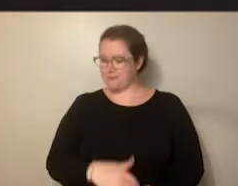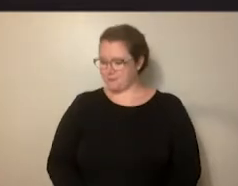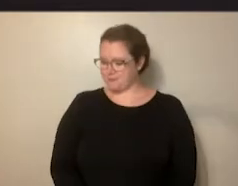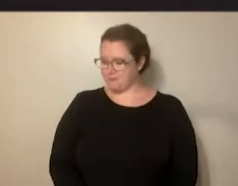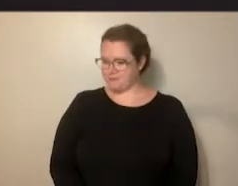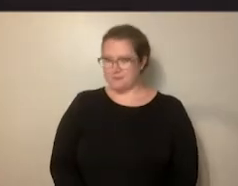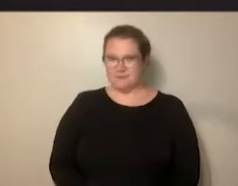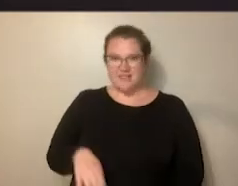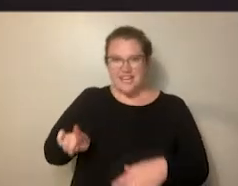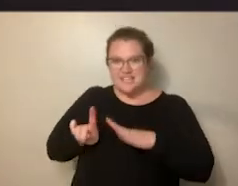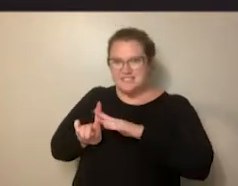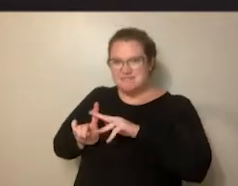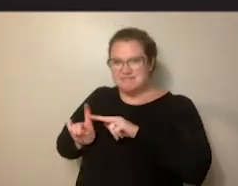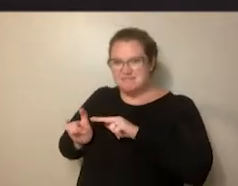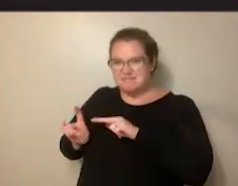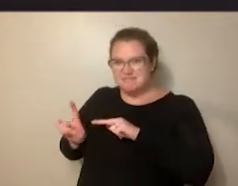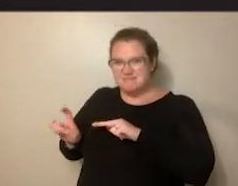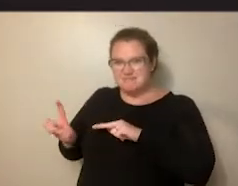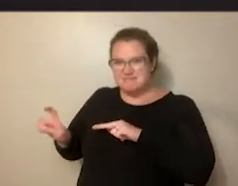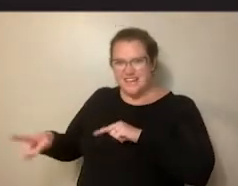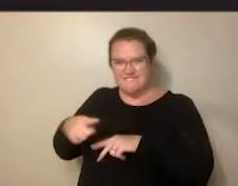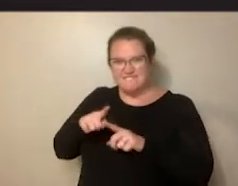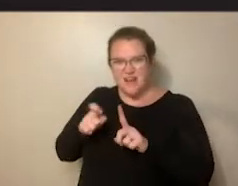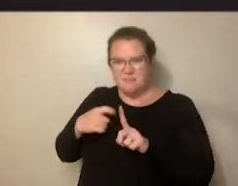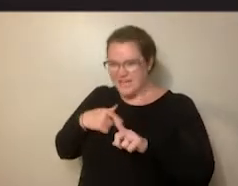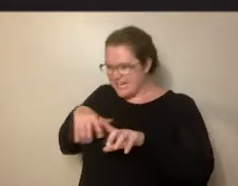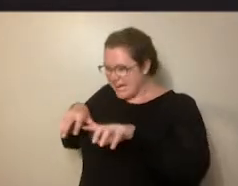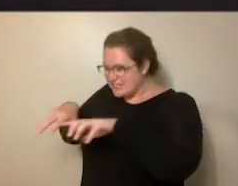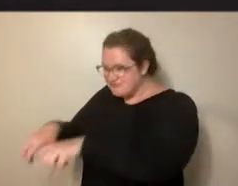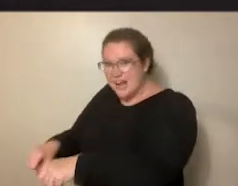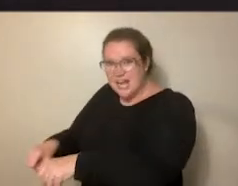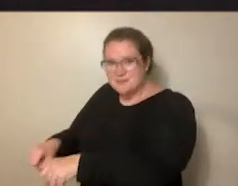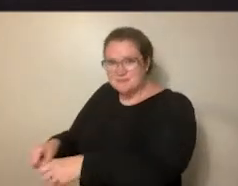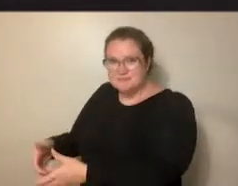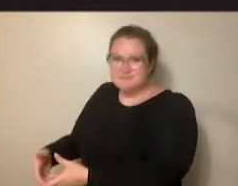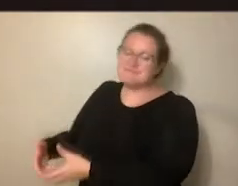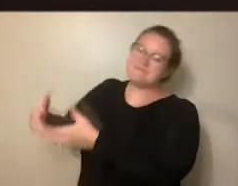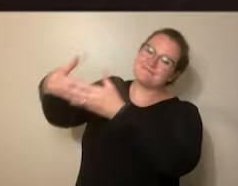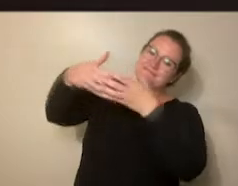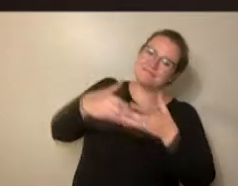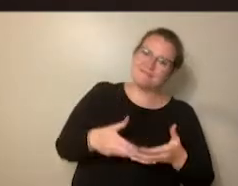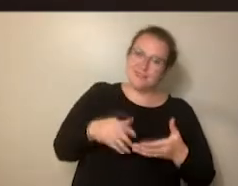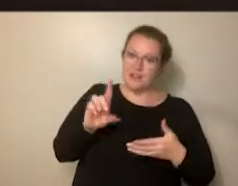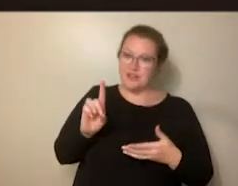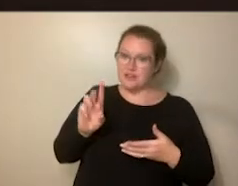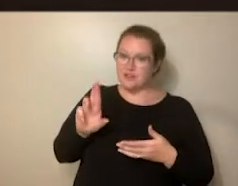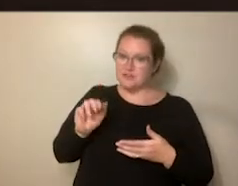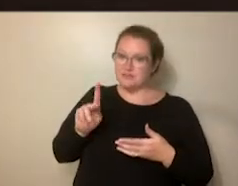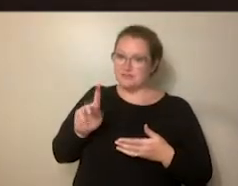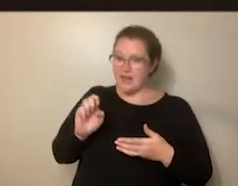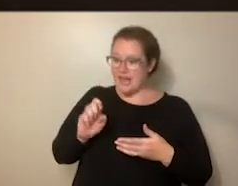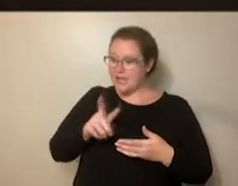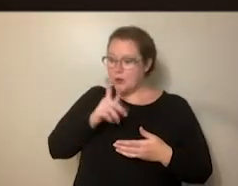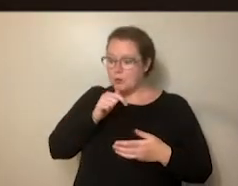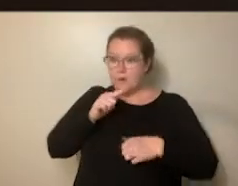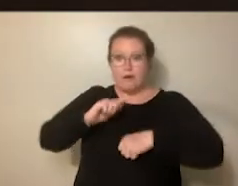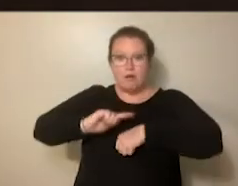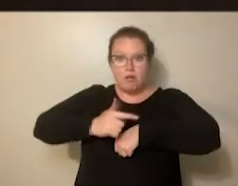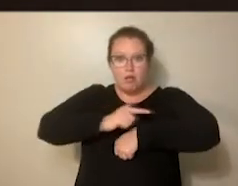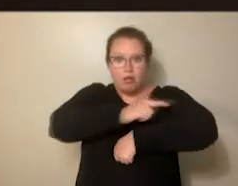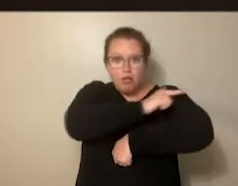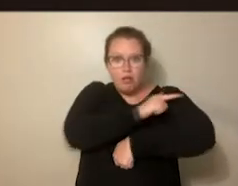He's crawling away from Miss Haskins. Let me grab him. Drake is a bearded